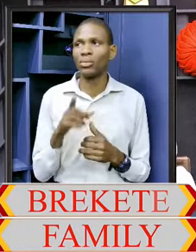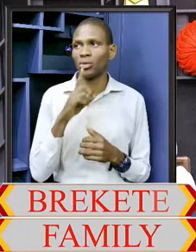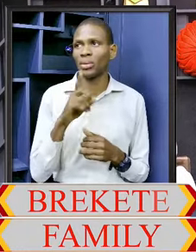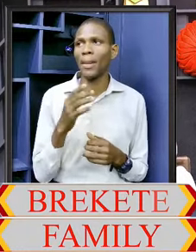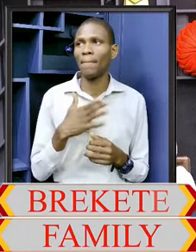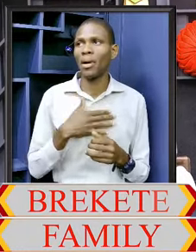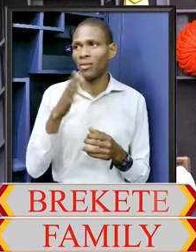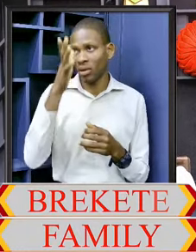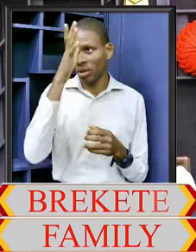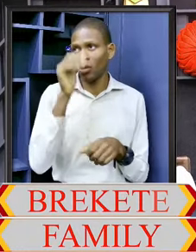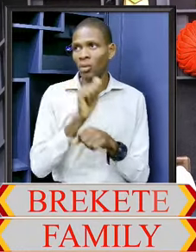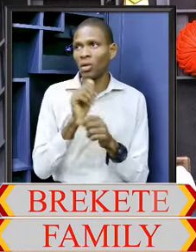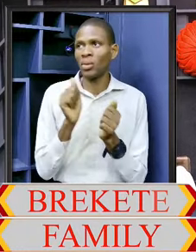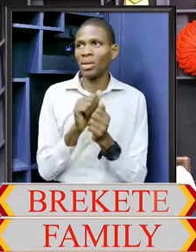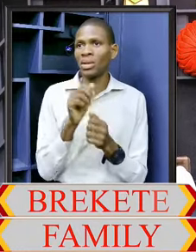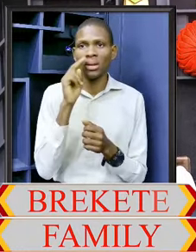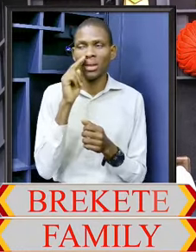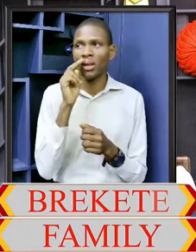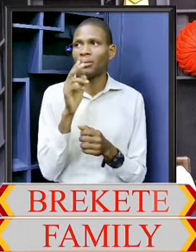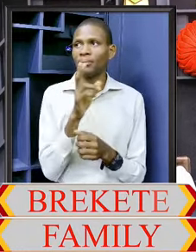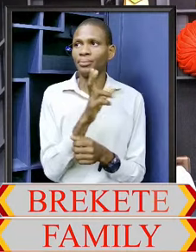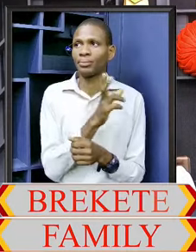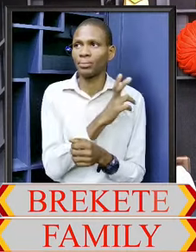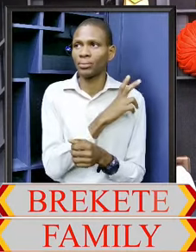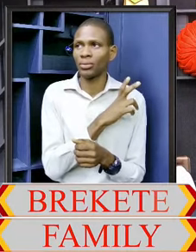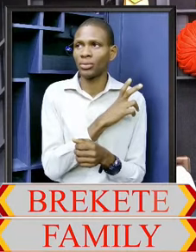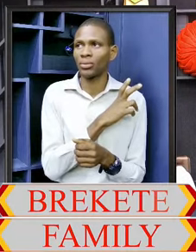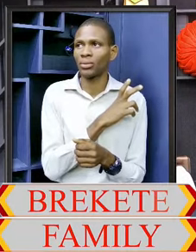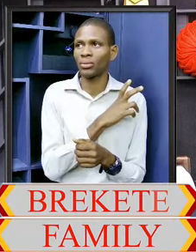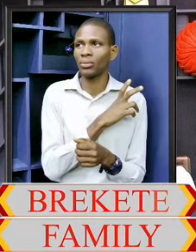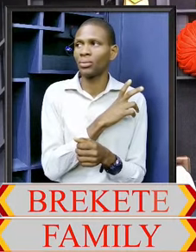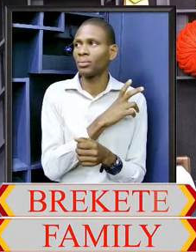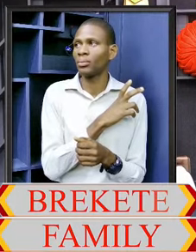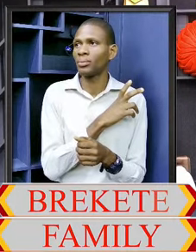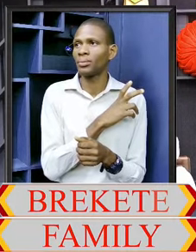Actually, my father worked with the Nigerian police